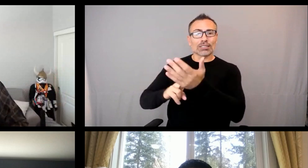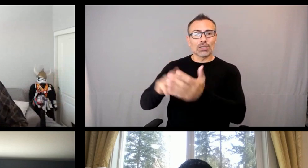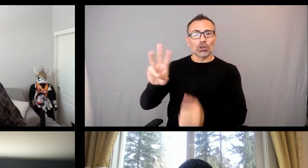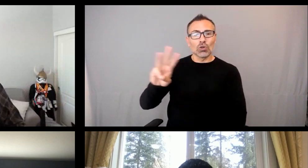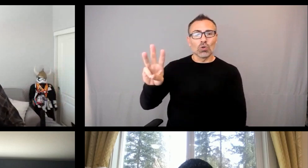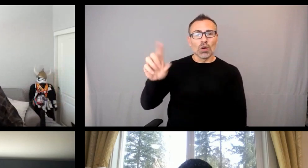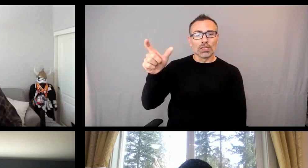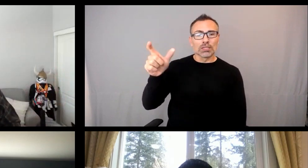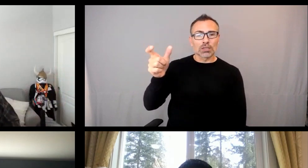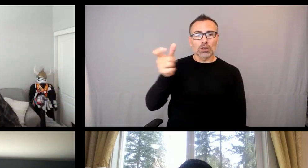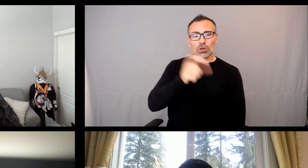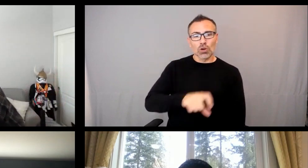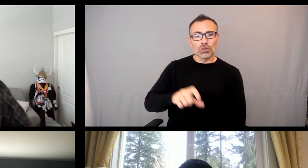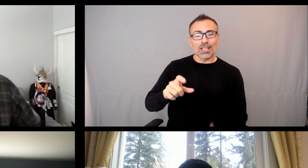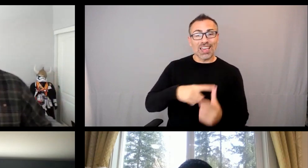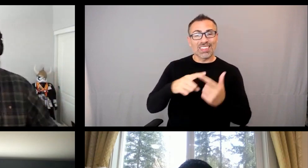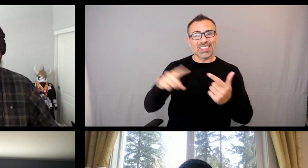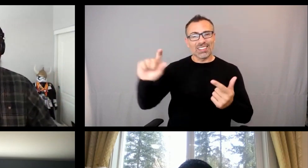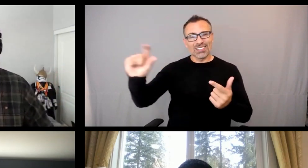a VPN connection.